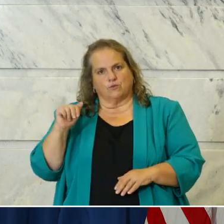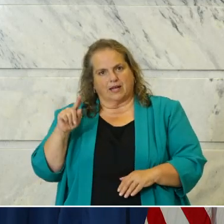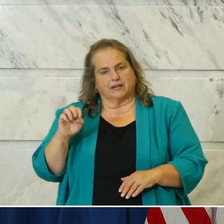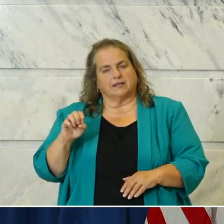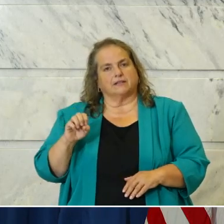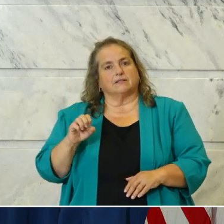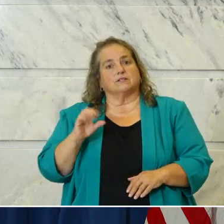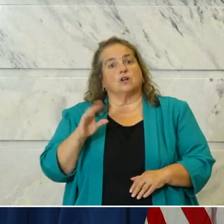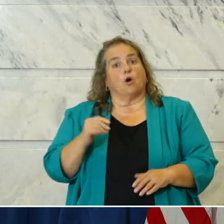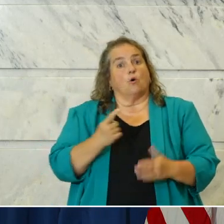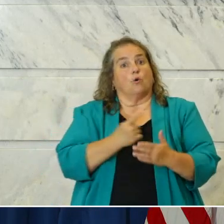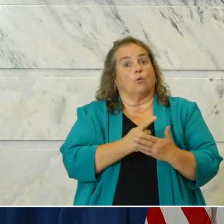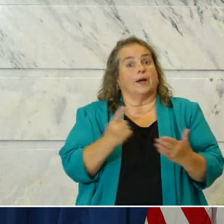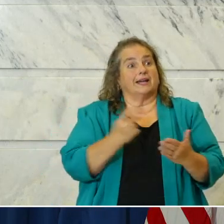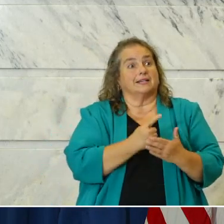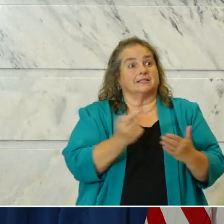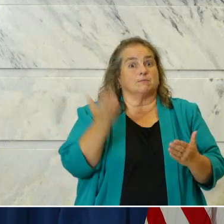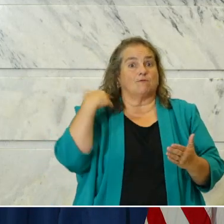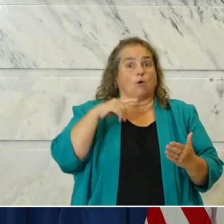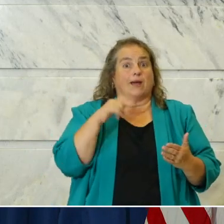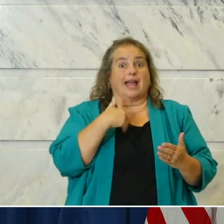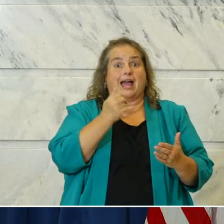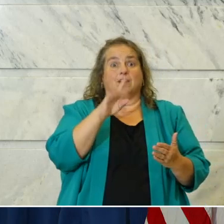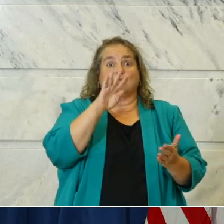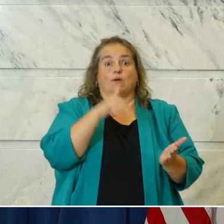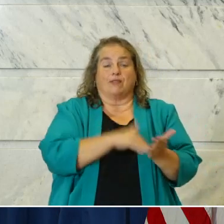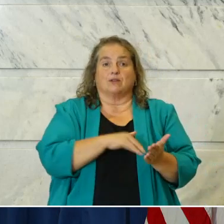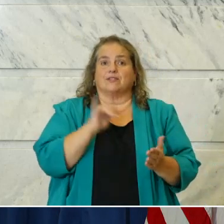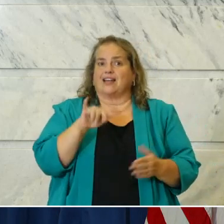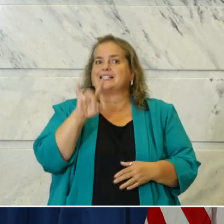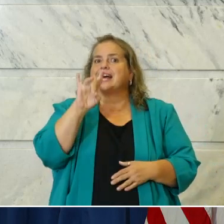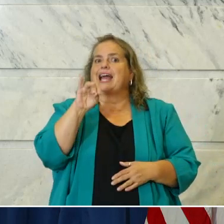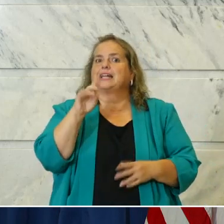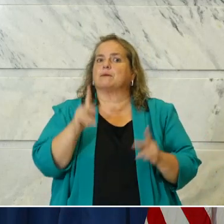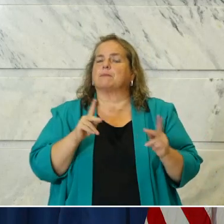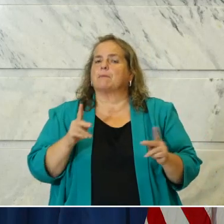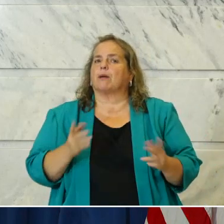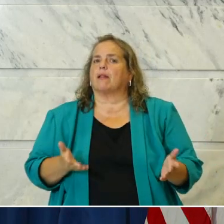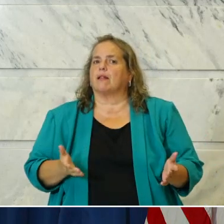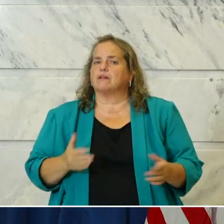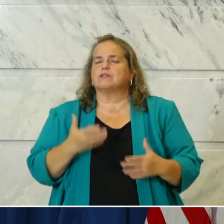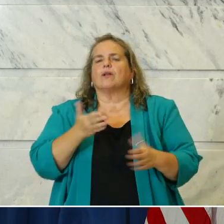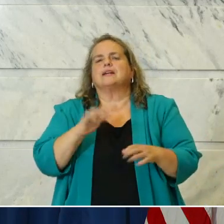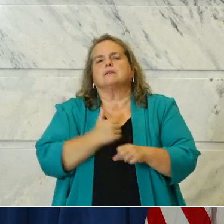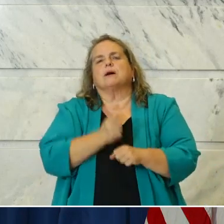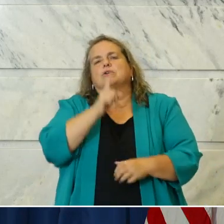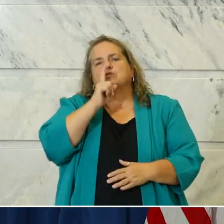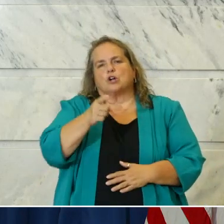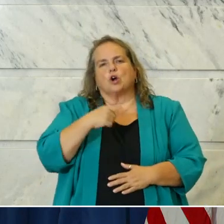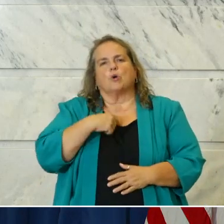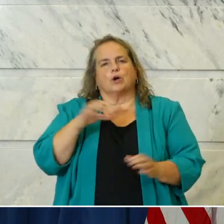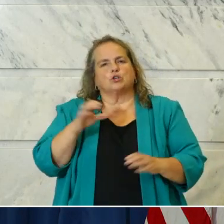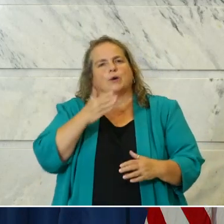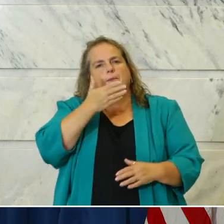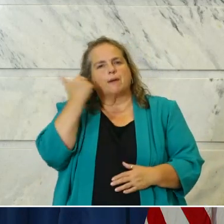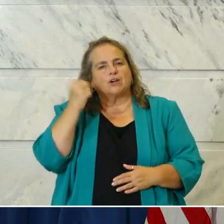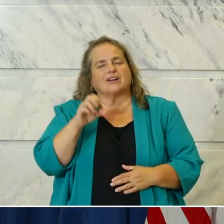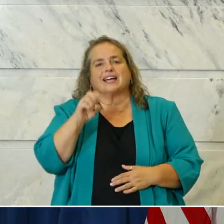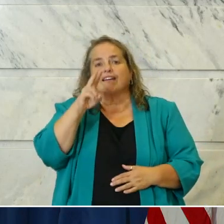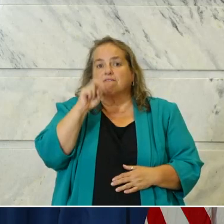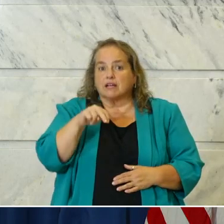where we have 4,000, that's 80 people. So let's make sure that we're doing better, even when we have